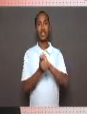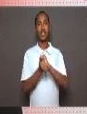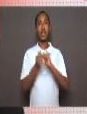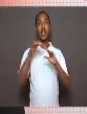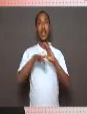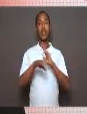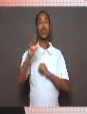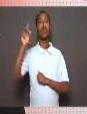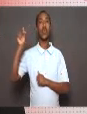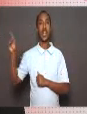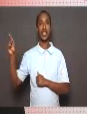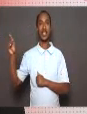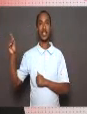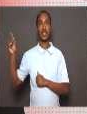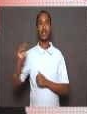into products.